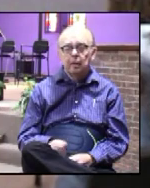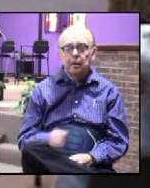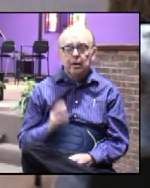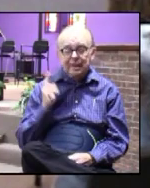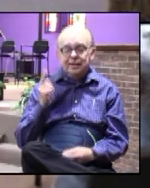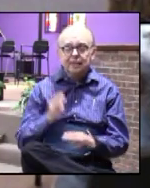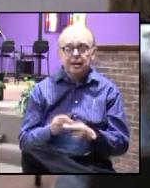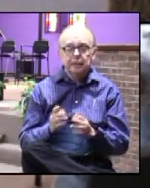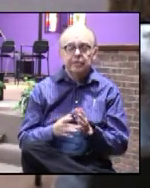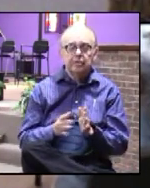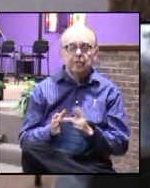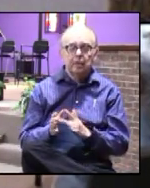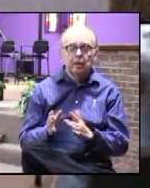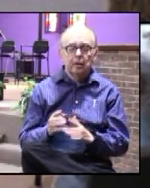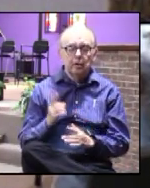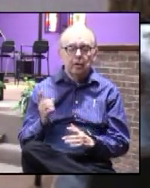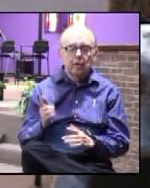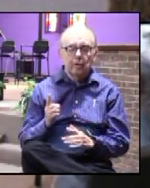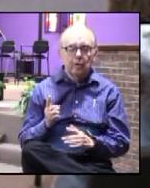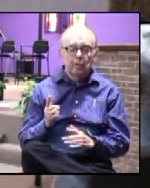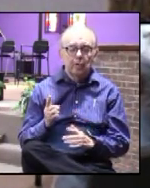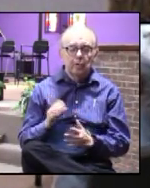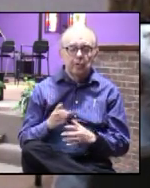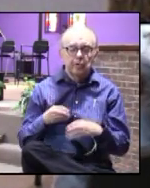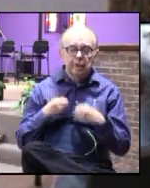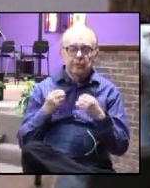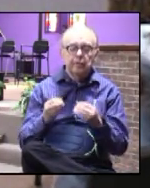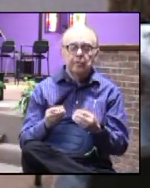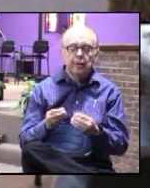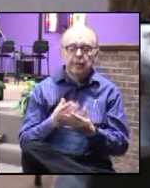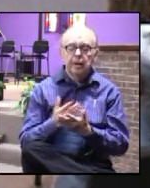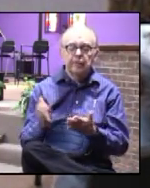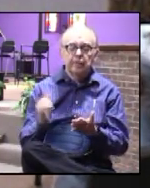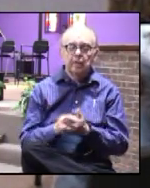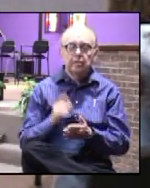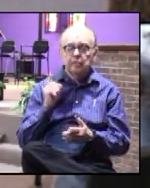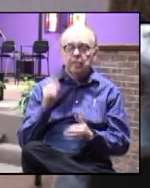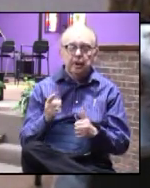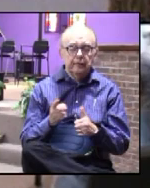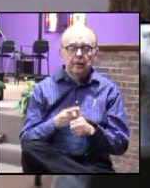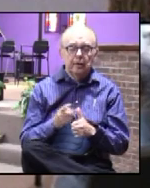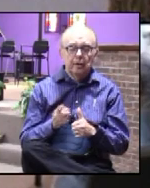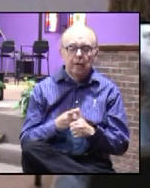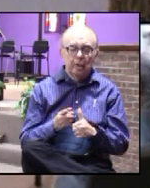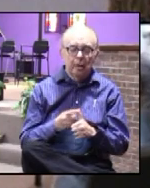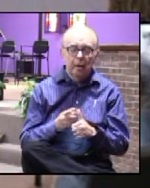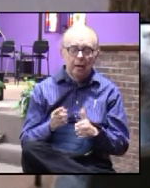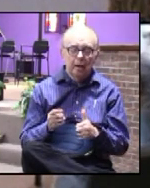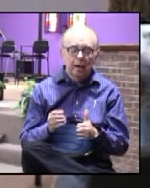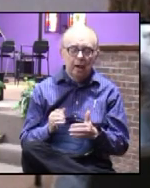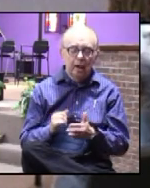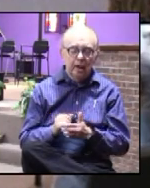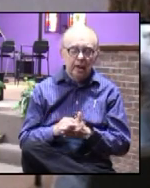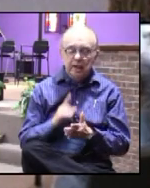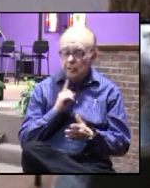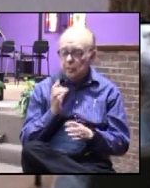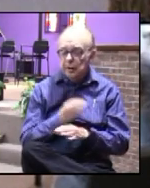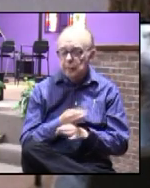Jesus. The one who wants to give you what you need. First of all, that need, ladies and gentlemen, is